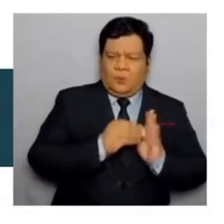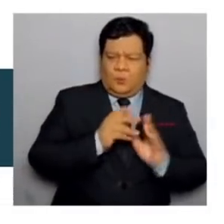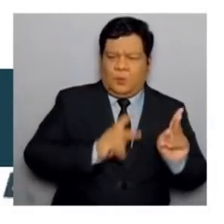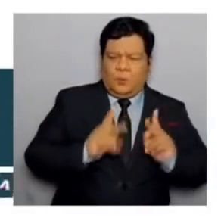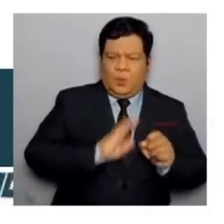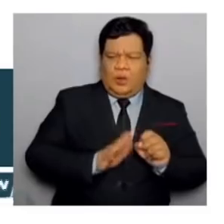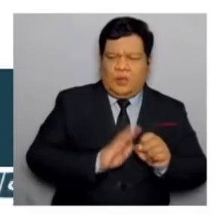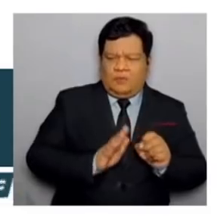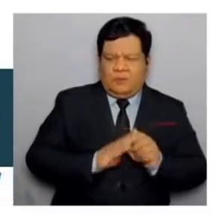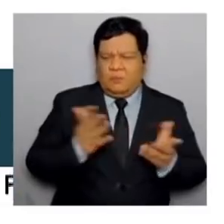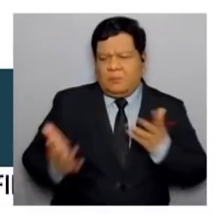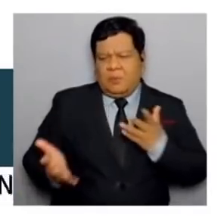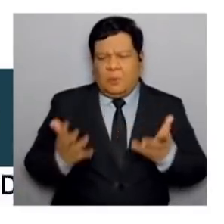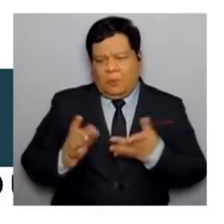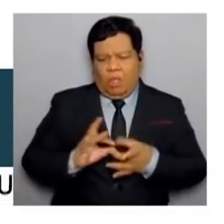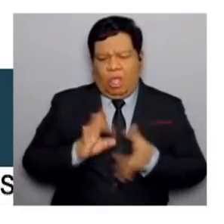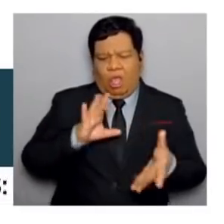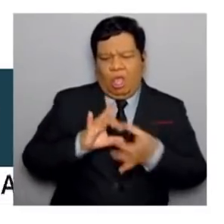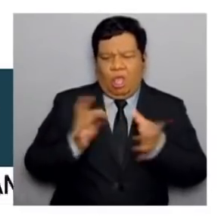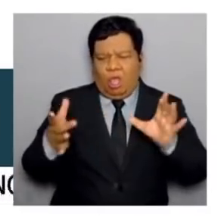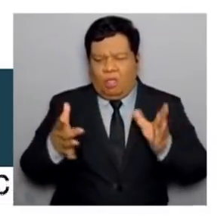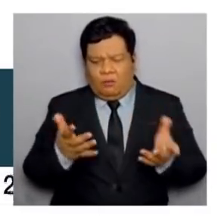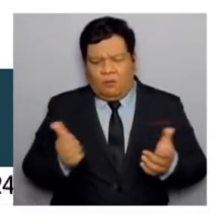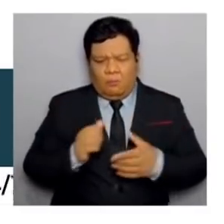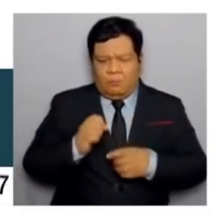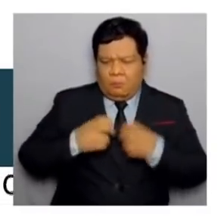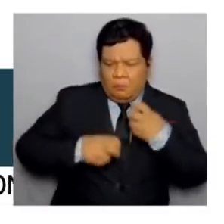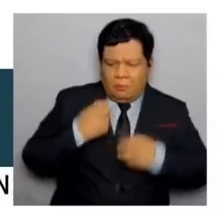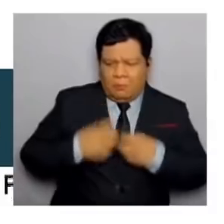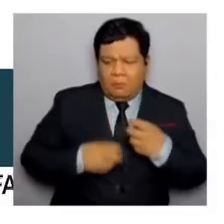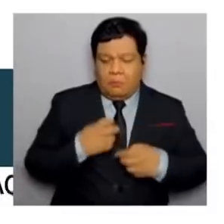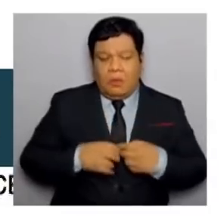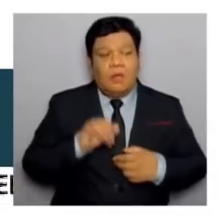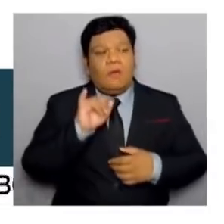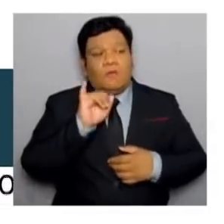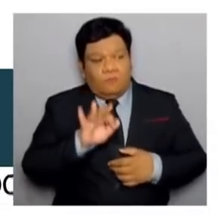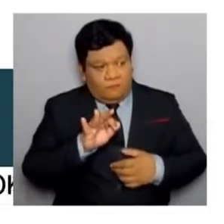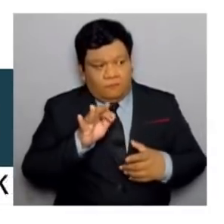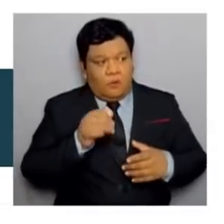of discord here. If the court decides against